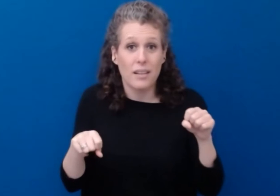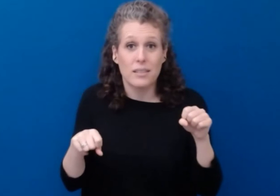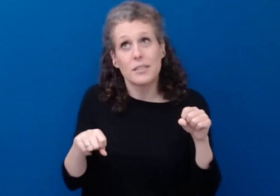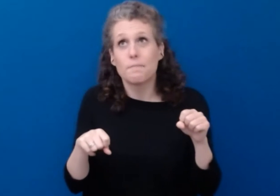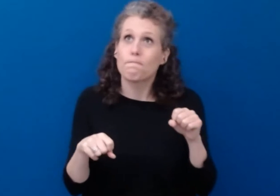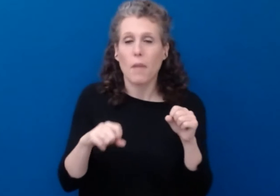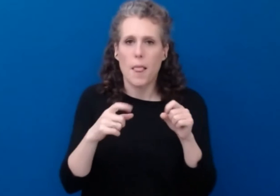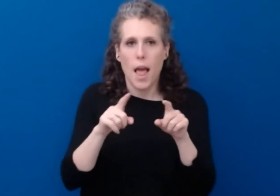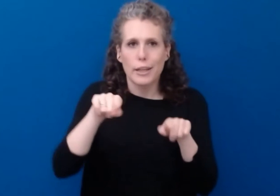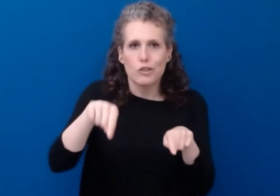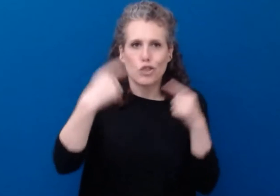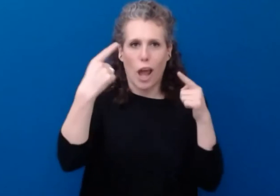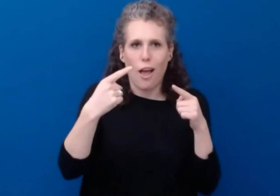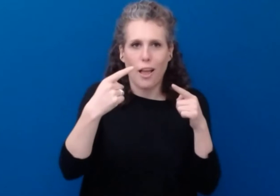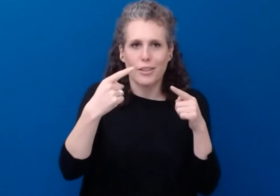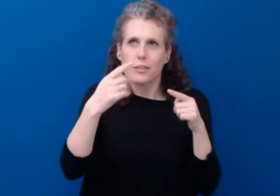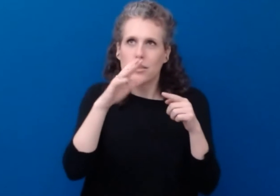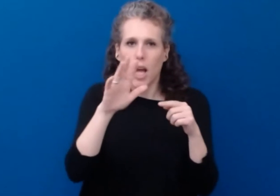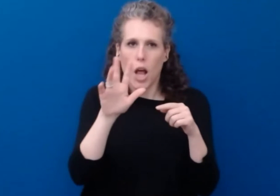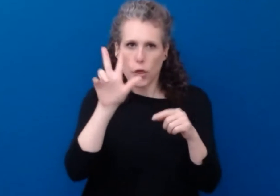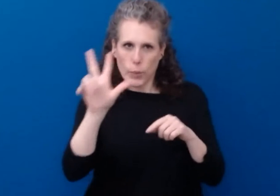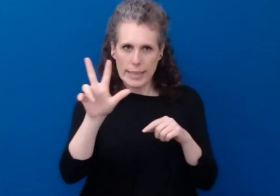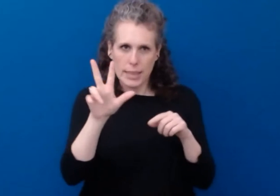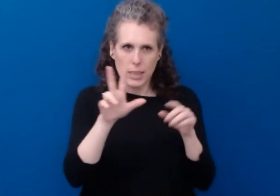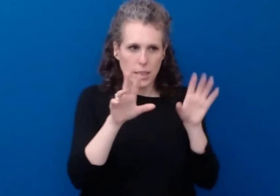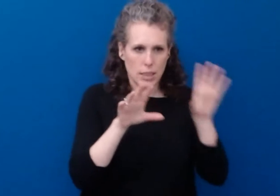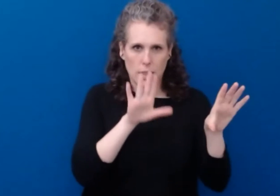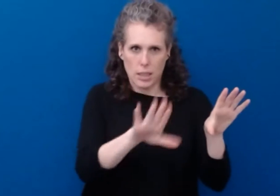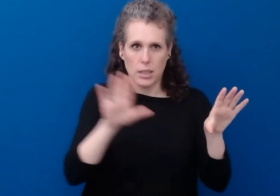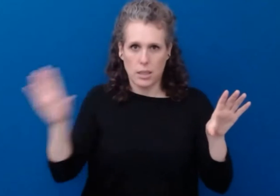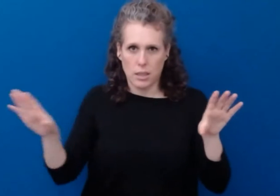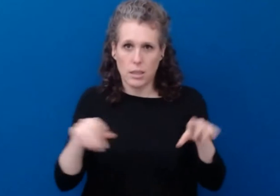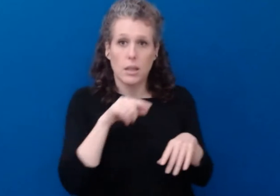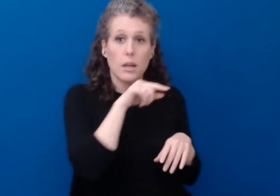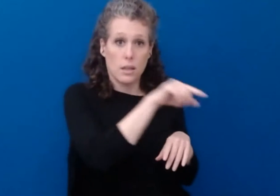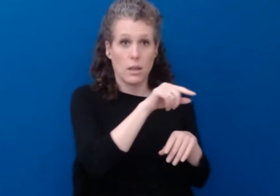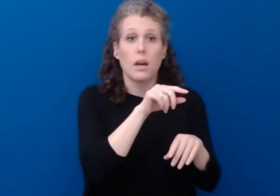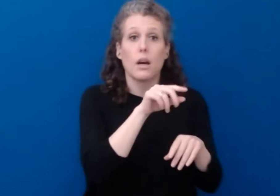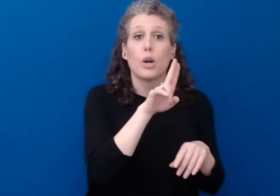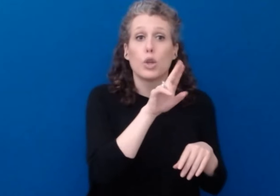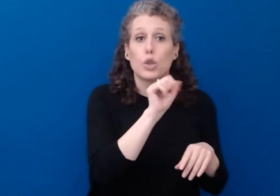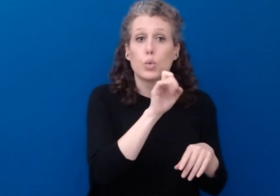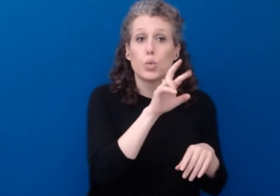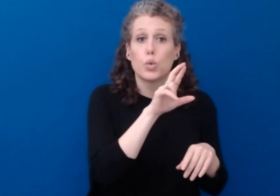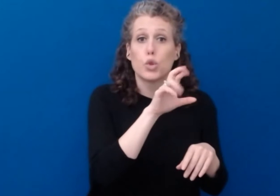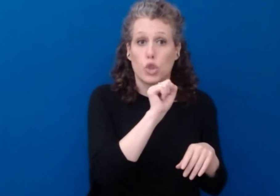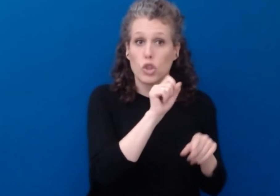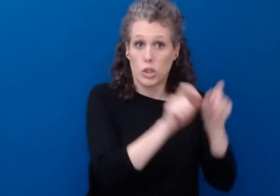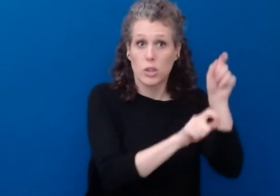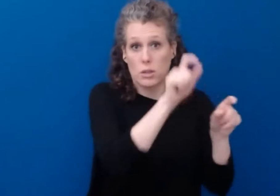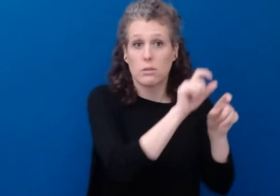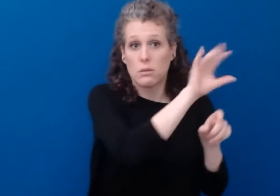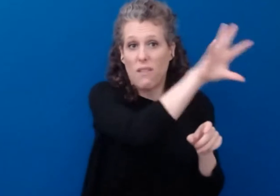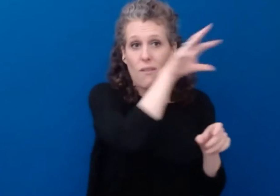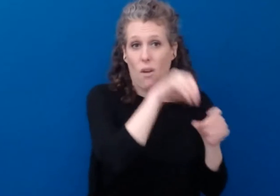challenge here. So the first one would be to involve users at all, which it seems like far too